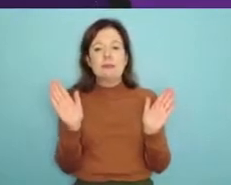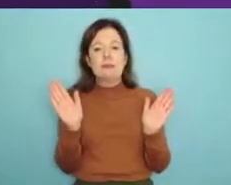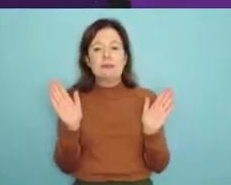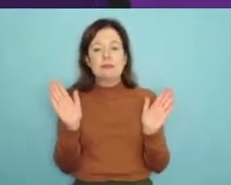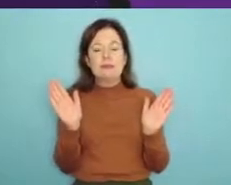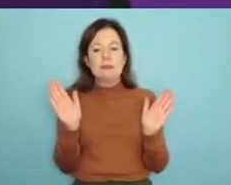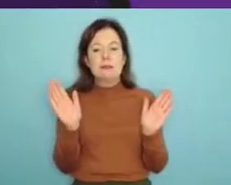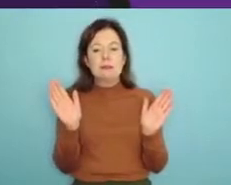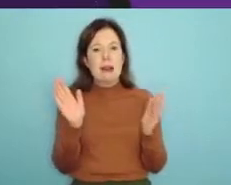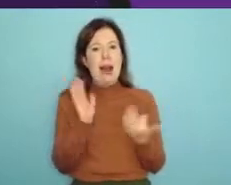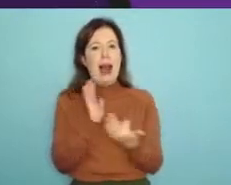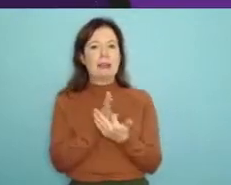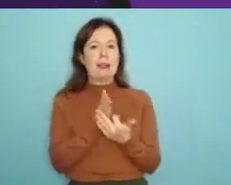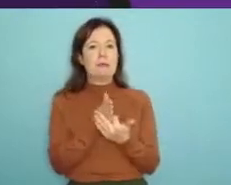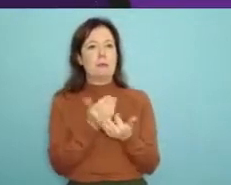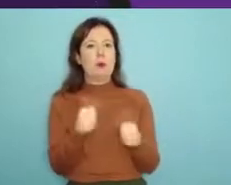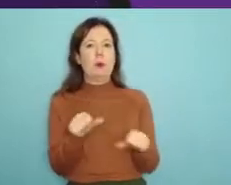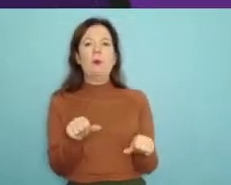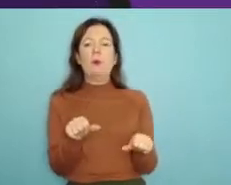accessible,